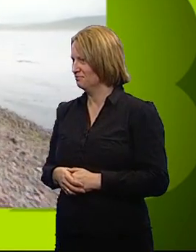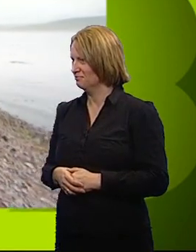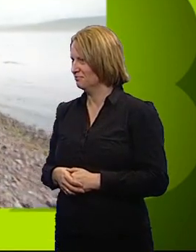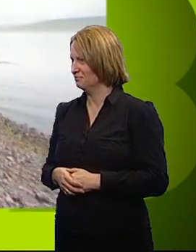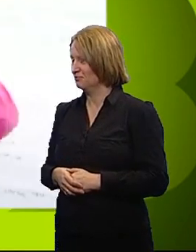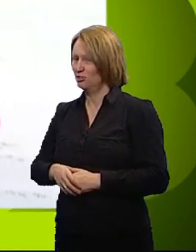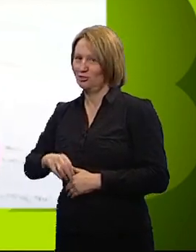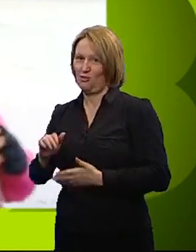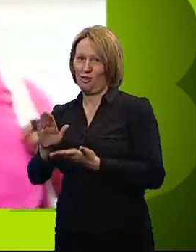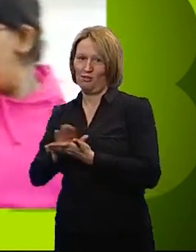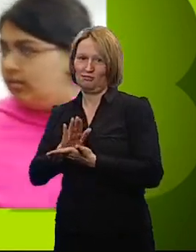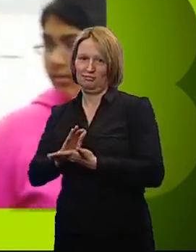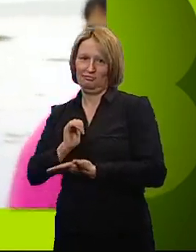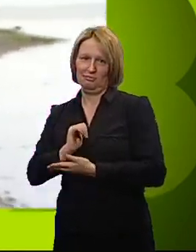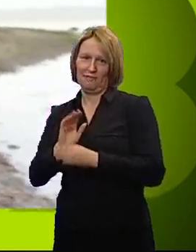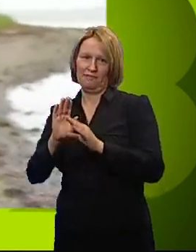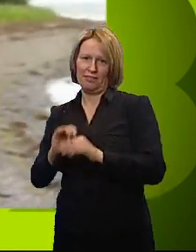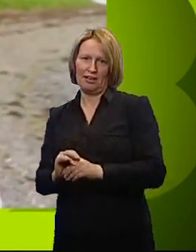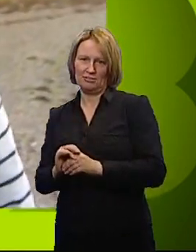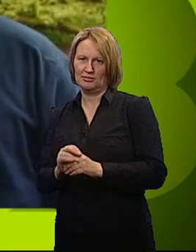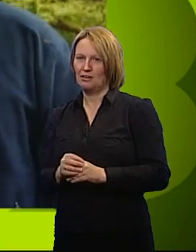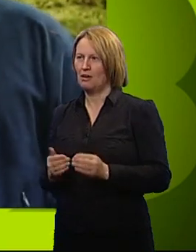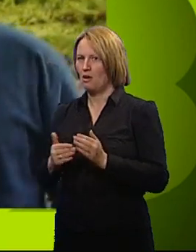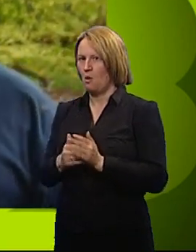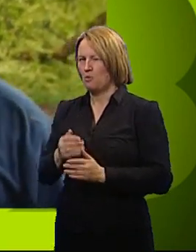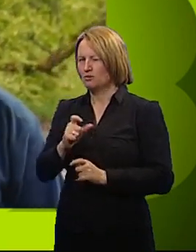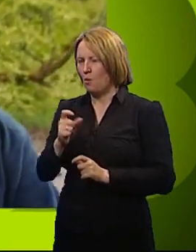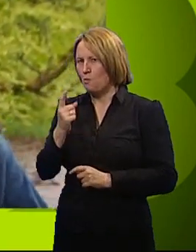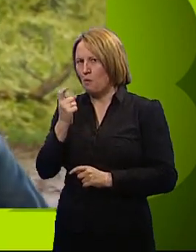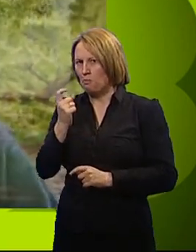So this Scottish break is finally coming to an end. But before